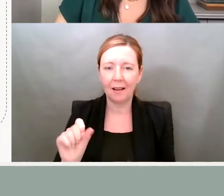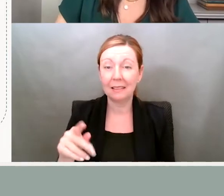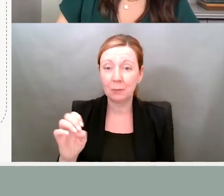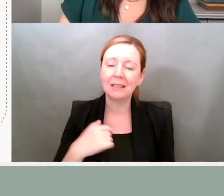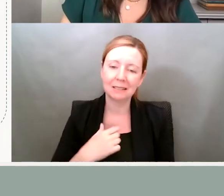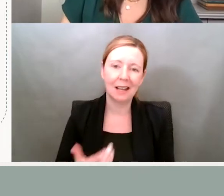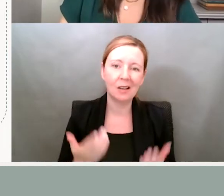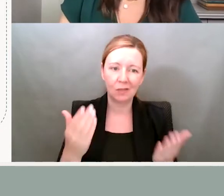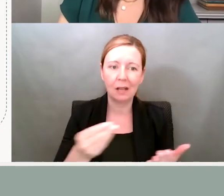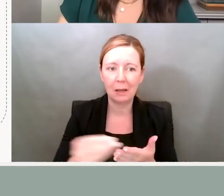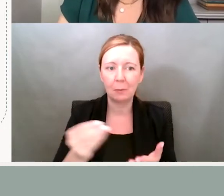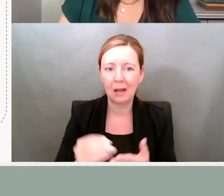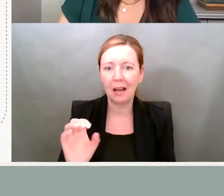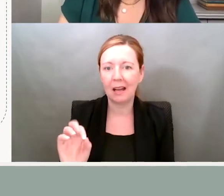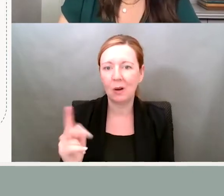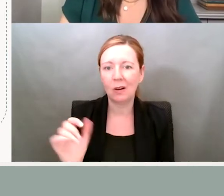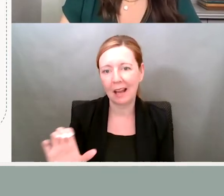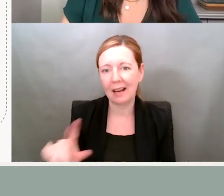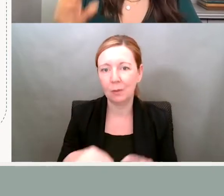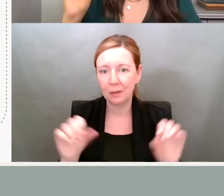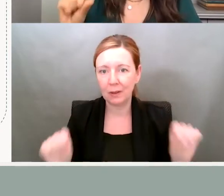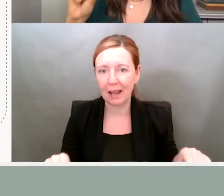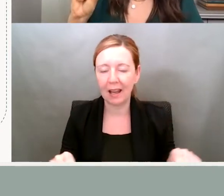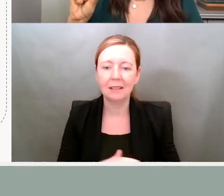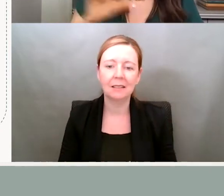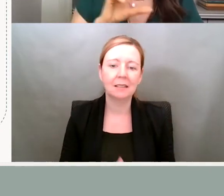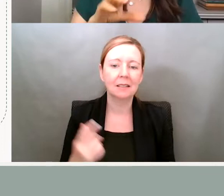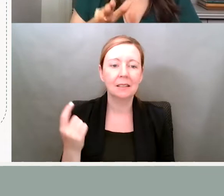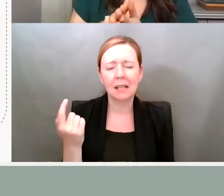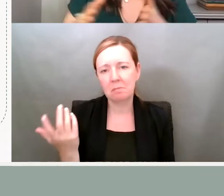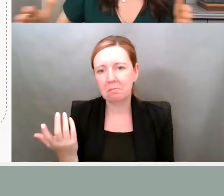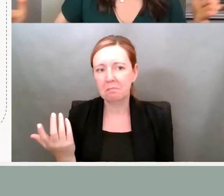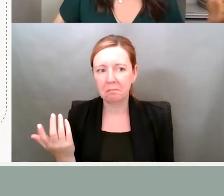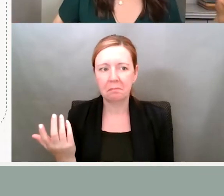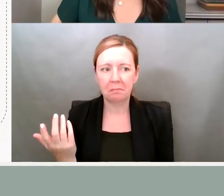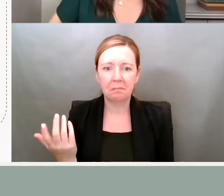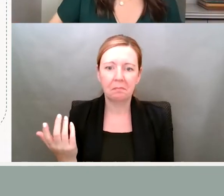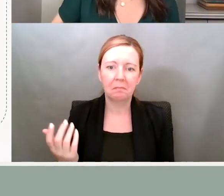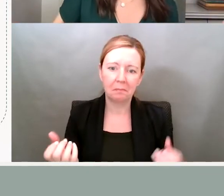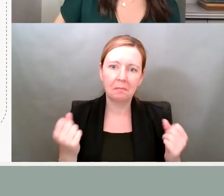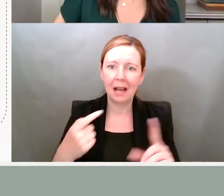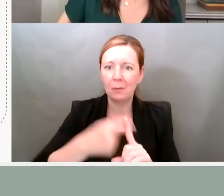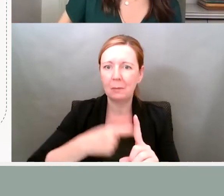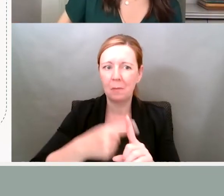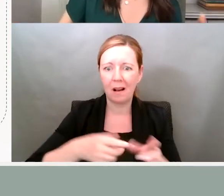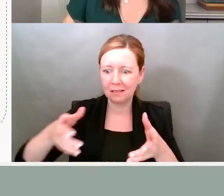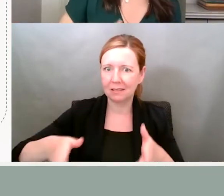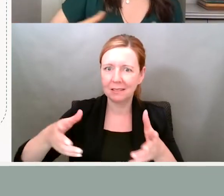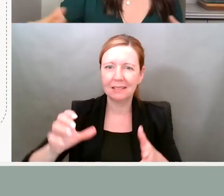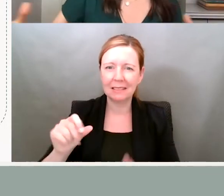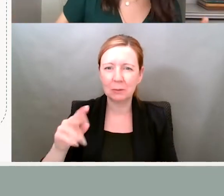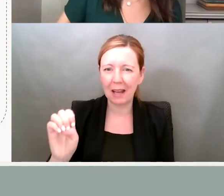buying organic spices whenever you can. It is a small difference. Think about how many months we keep our spice